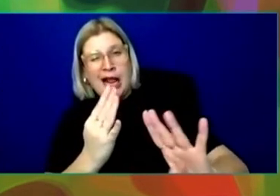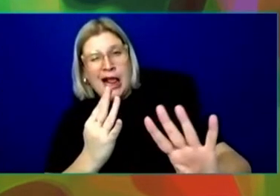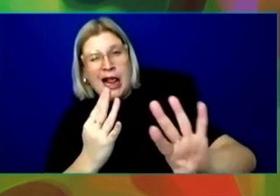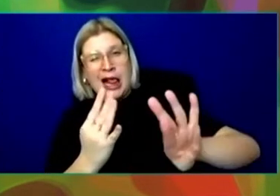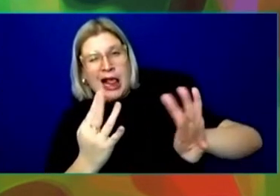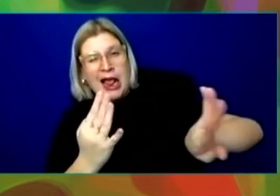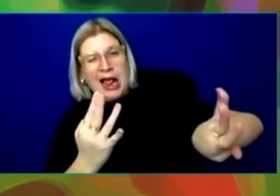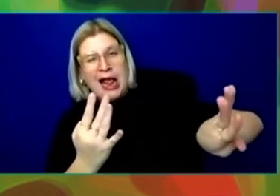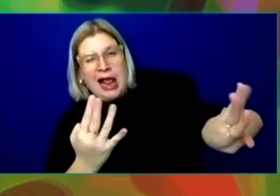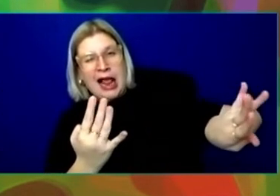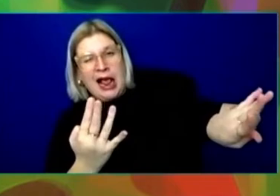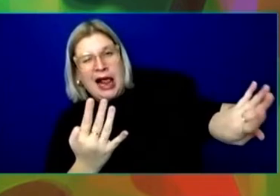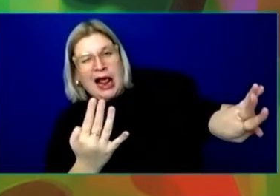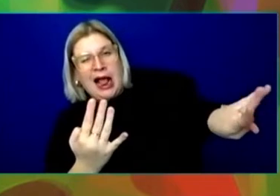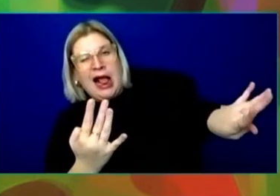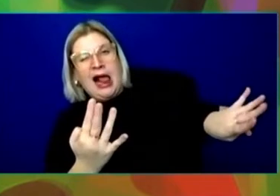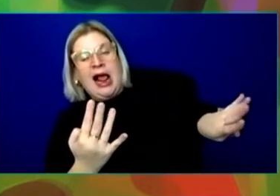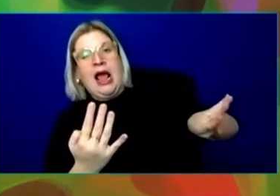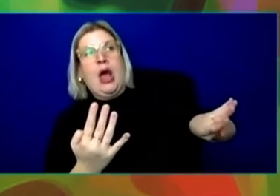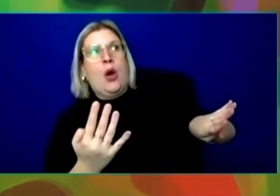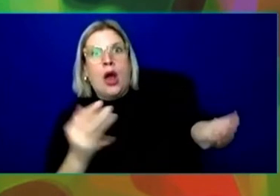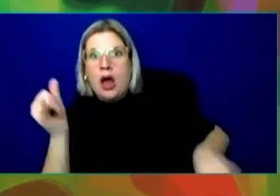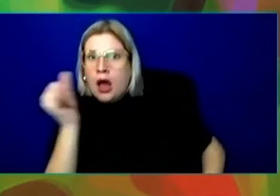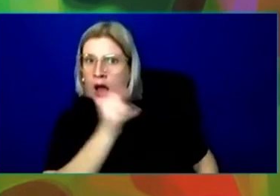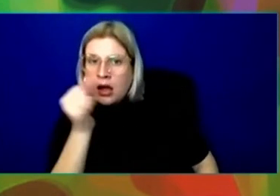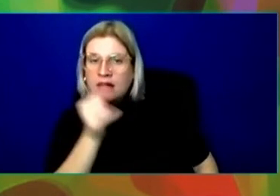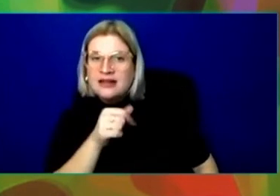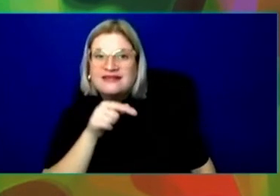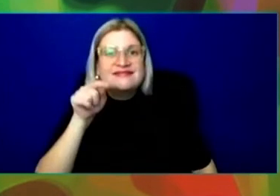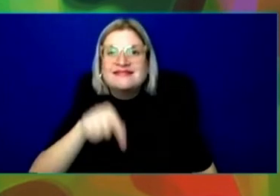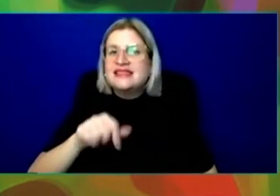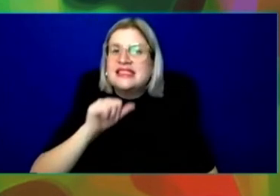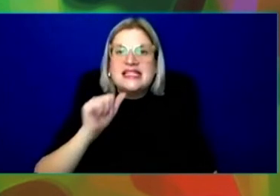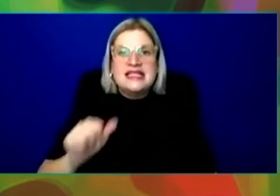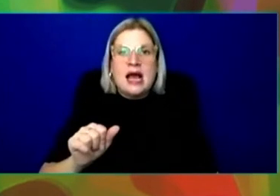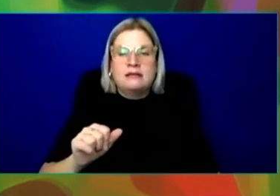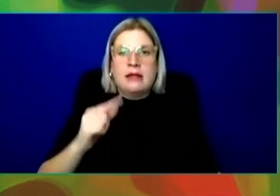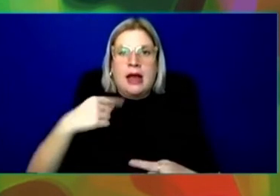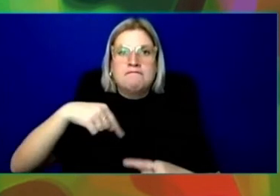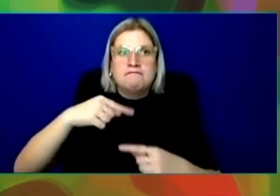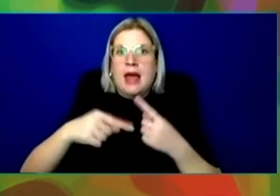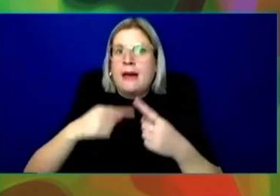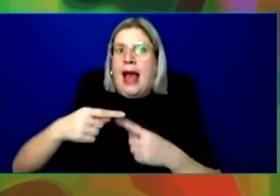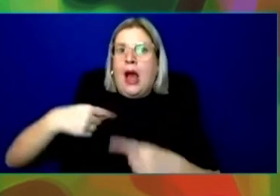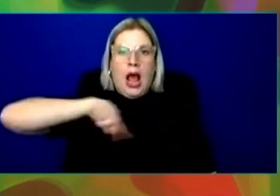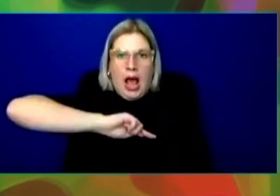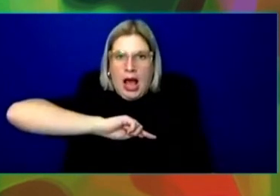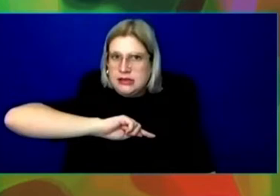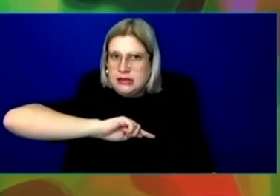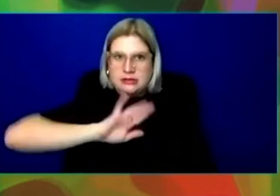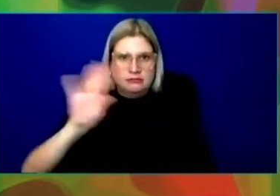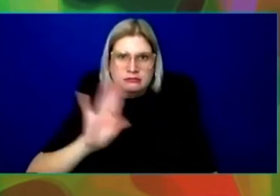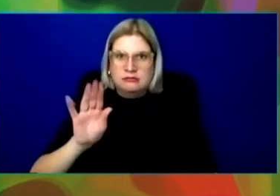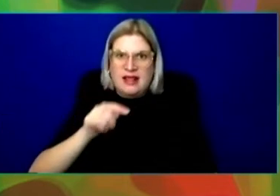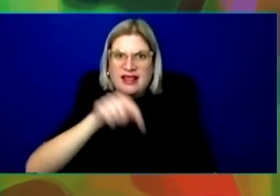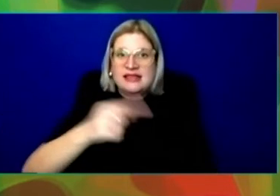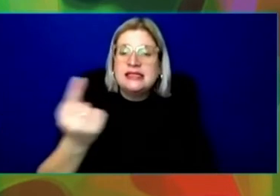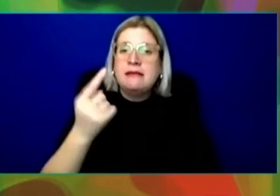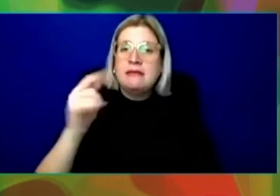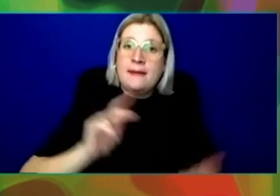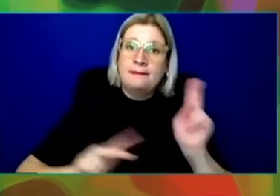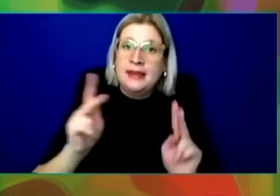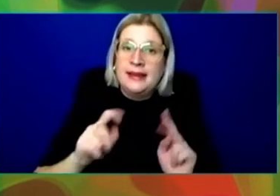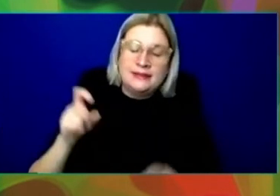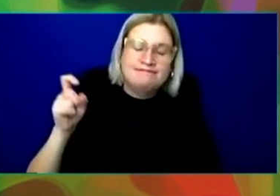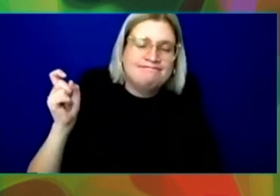the block, and it hit me that this has nothing to do with us. Mm-hmm. This is something that people need, you